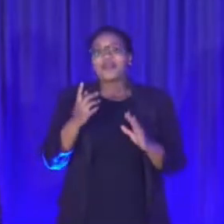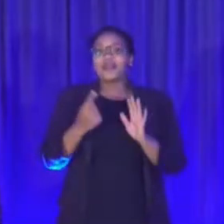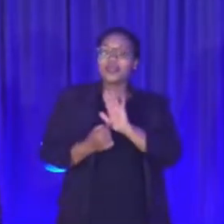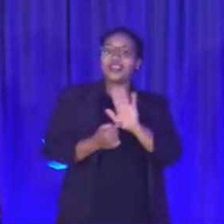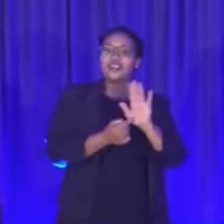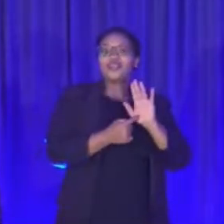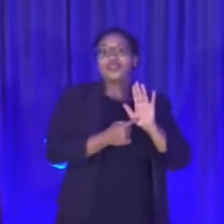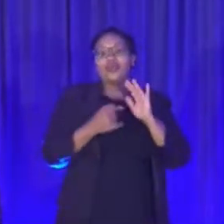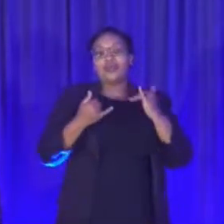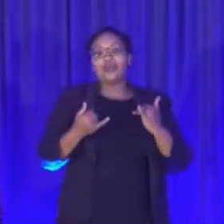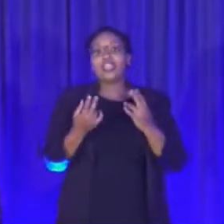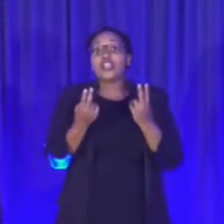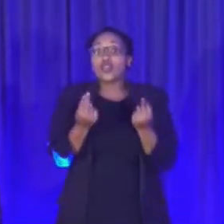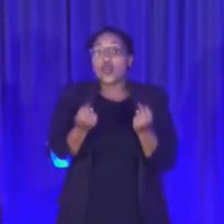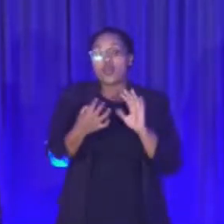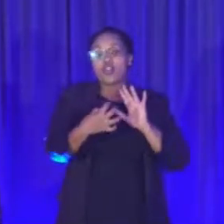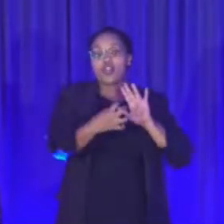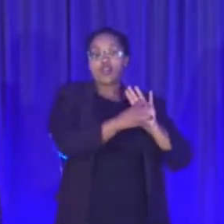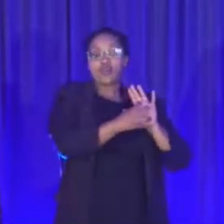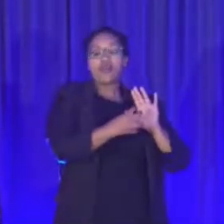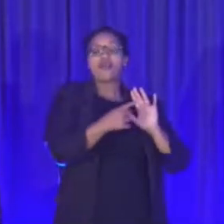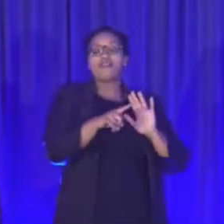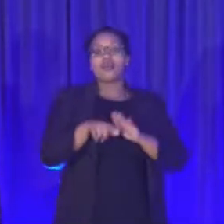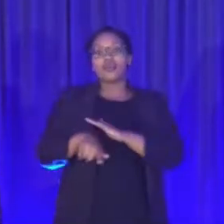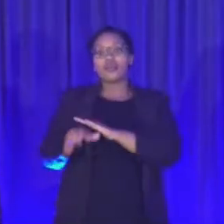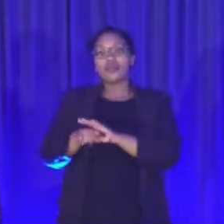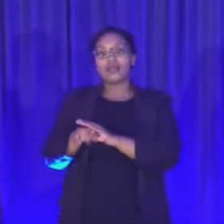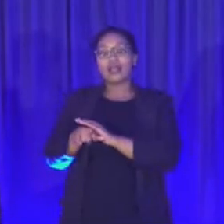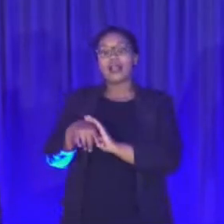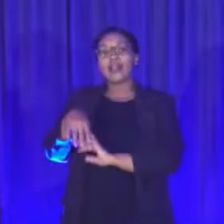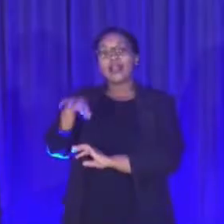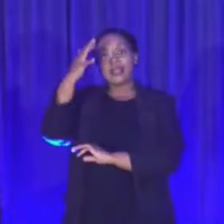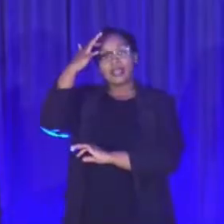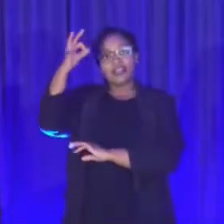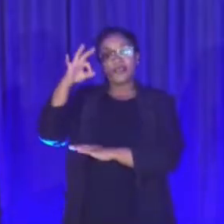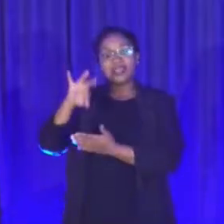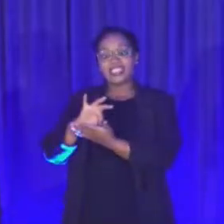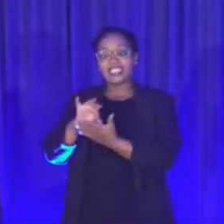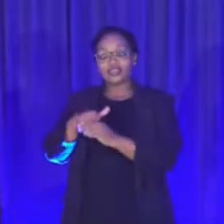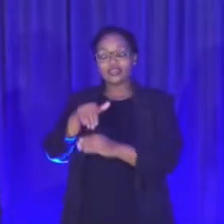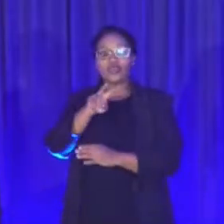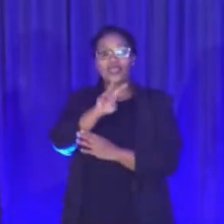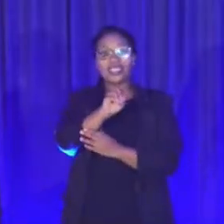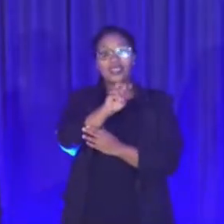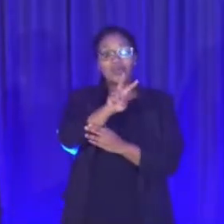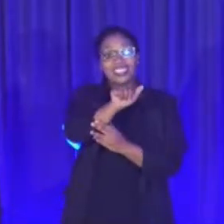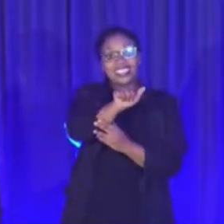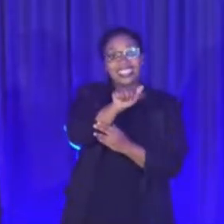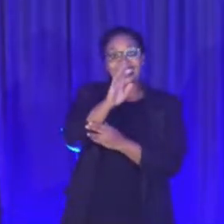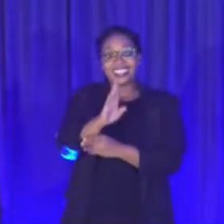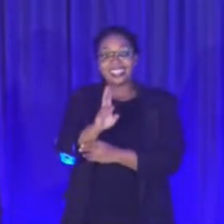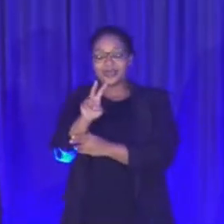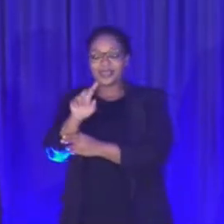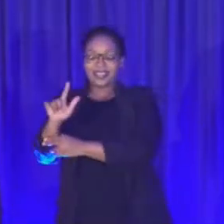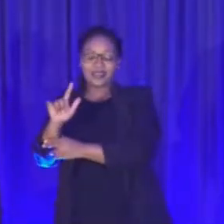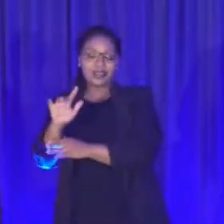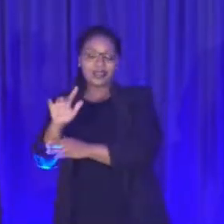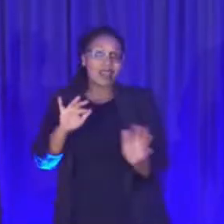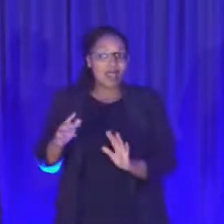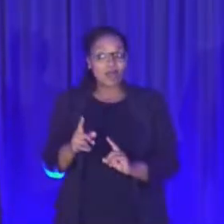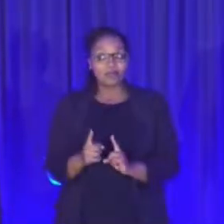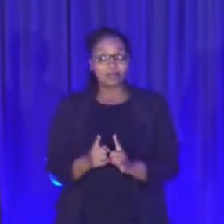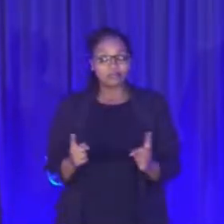what the new, the local government election 2026 logo 2027 looks like. And you are our